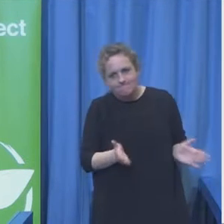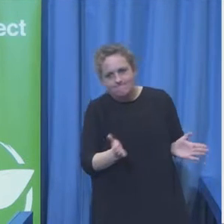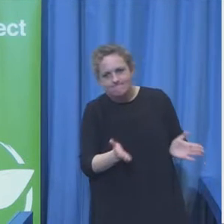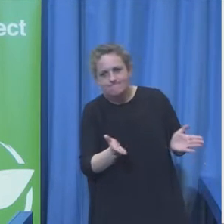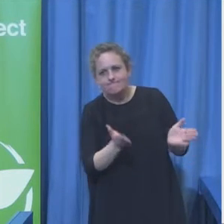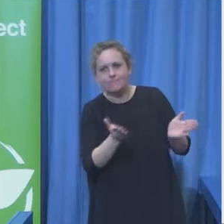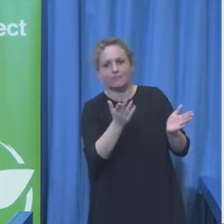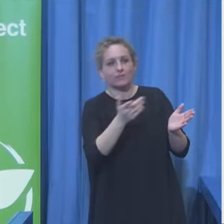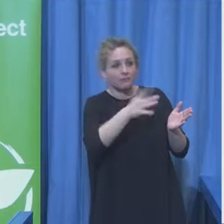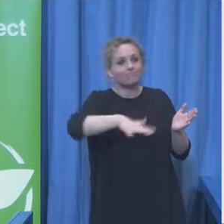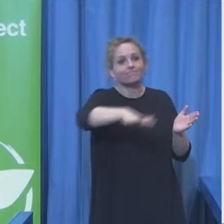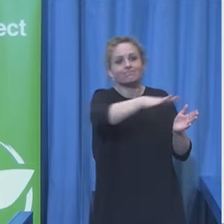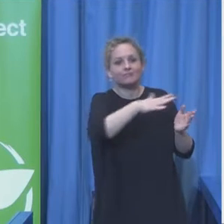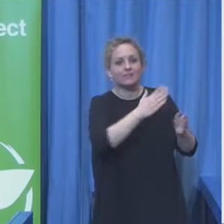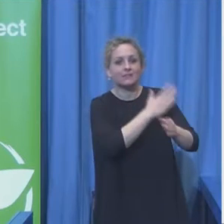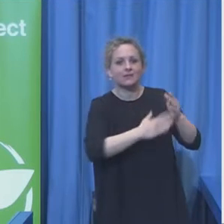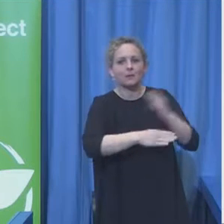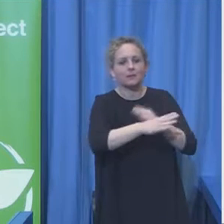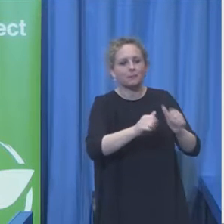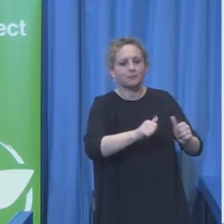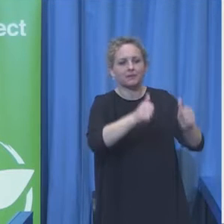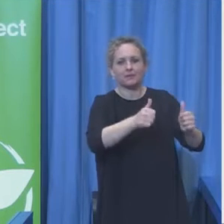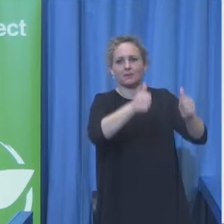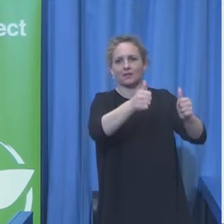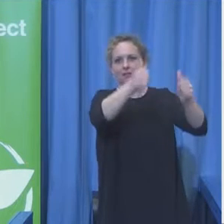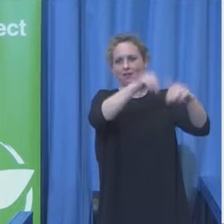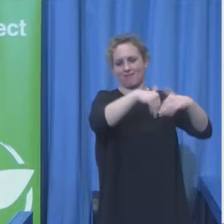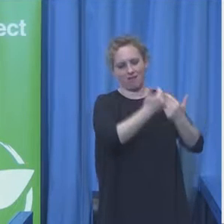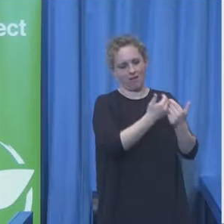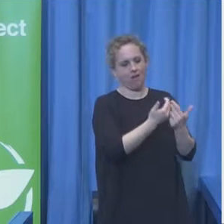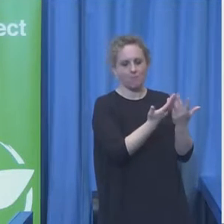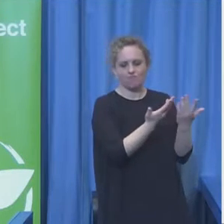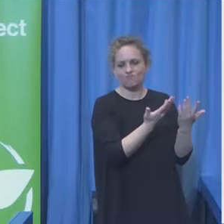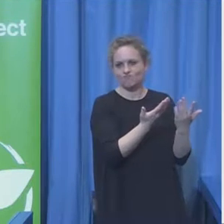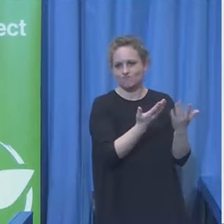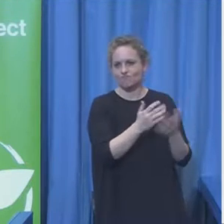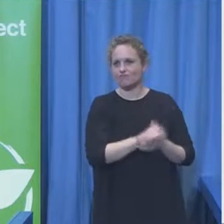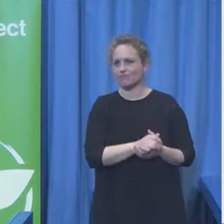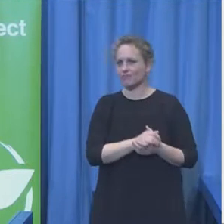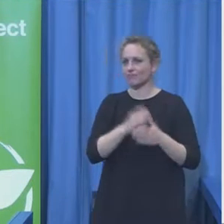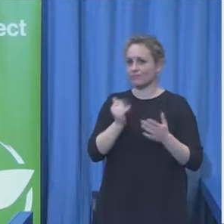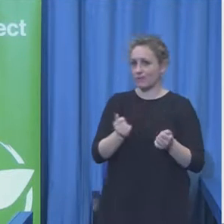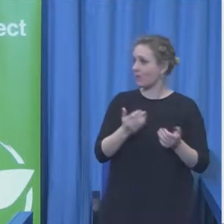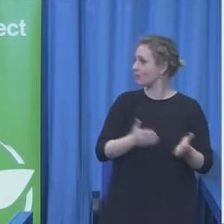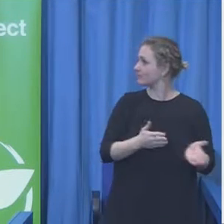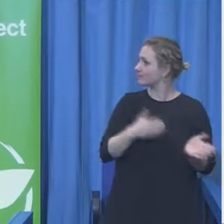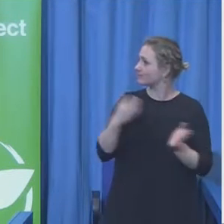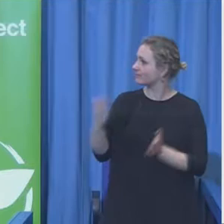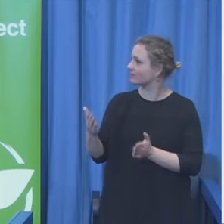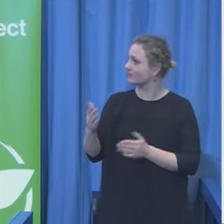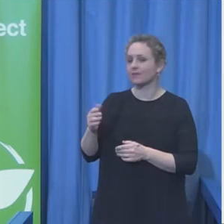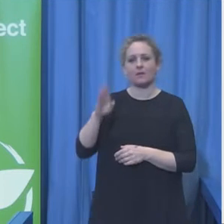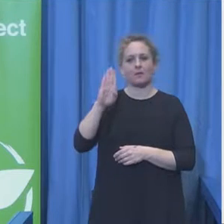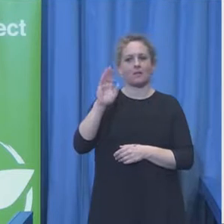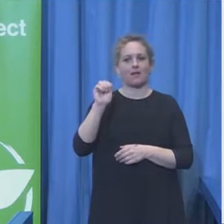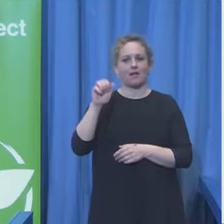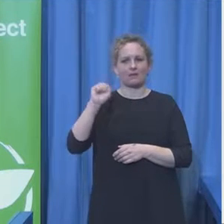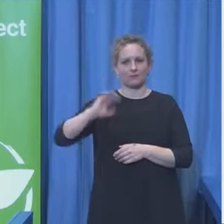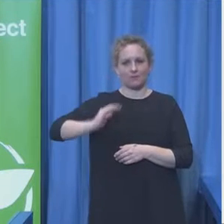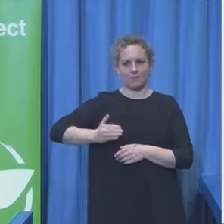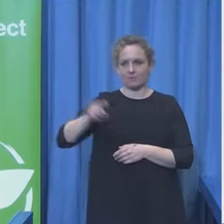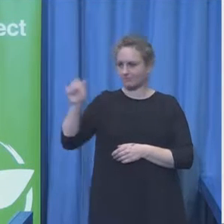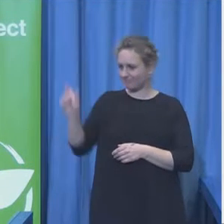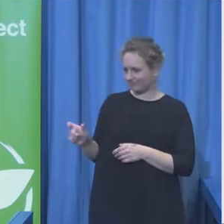you on that. Over now to Daniela Bass. Those of you who attended the opening session already heard a very